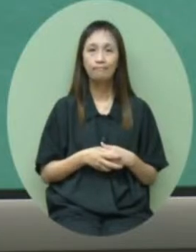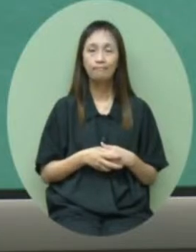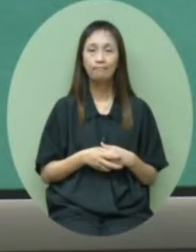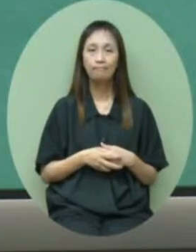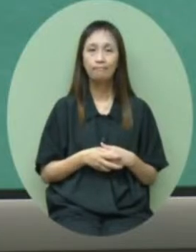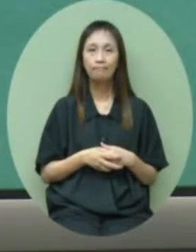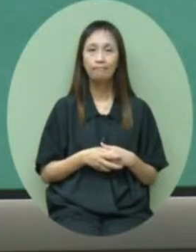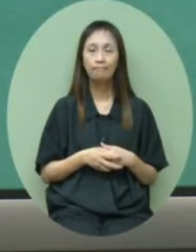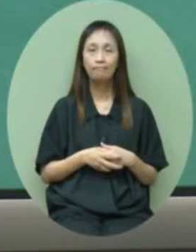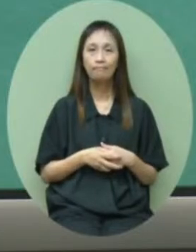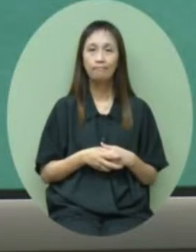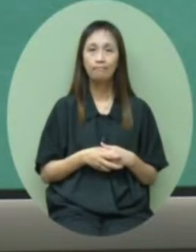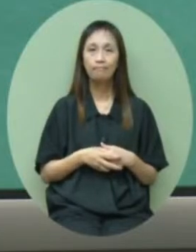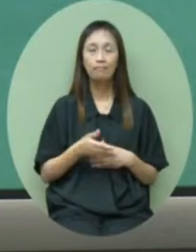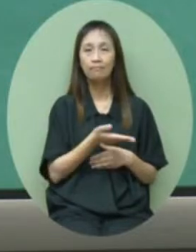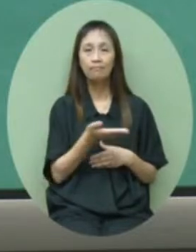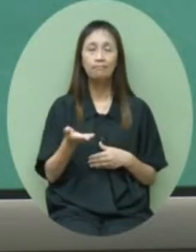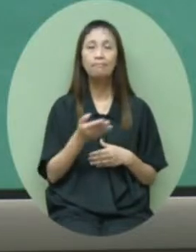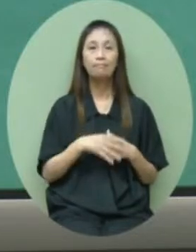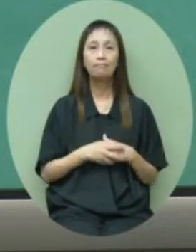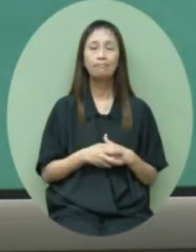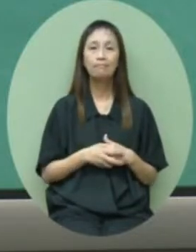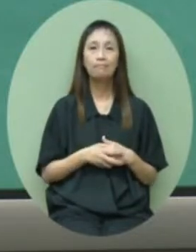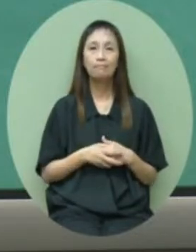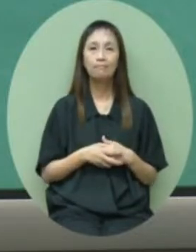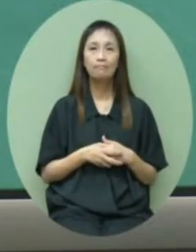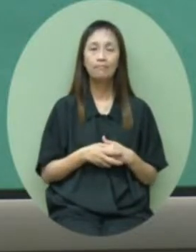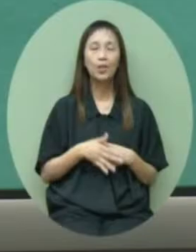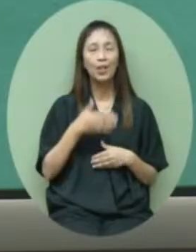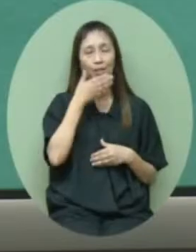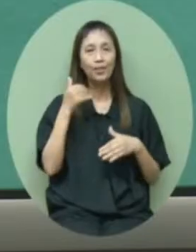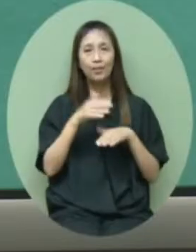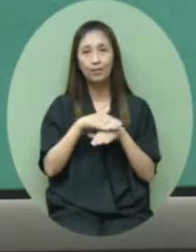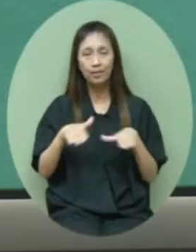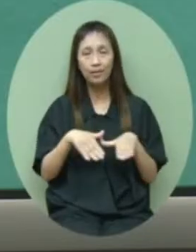Next, this reporter in black in the middle. From RTHK. So